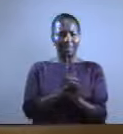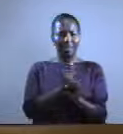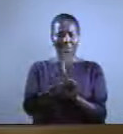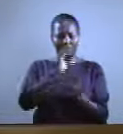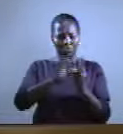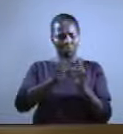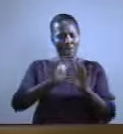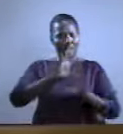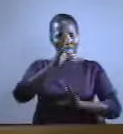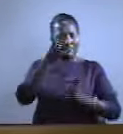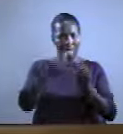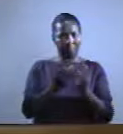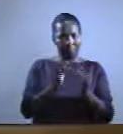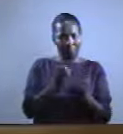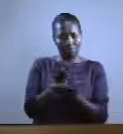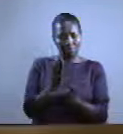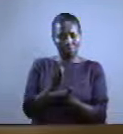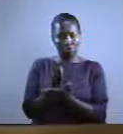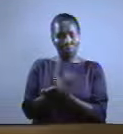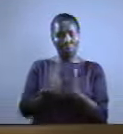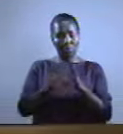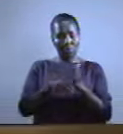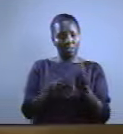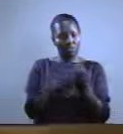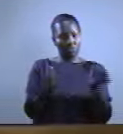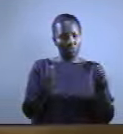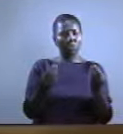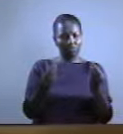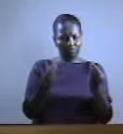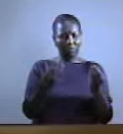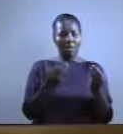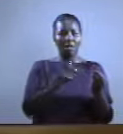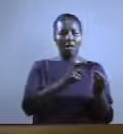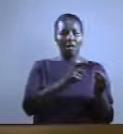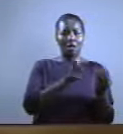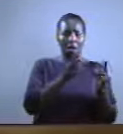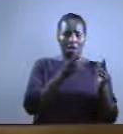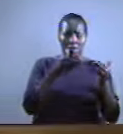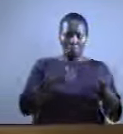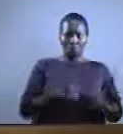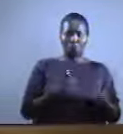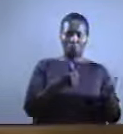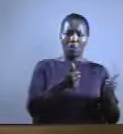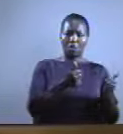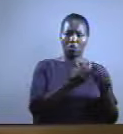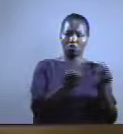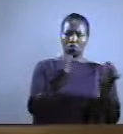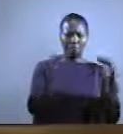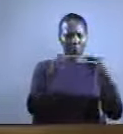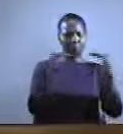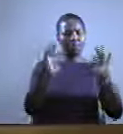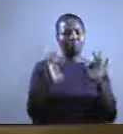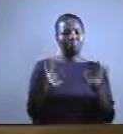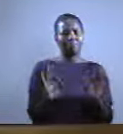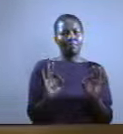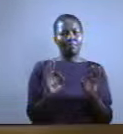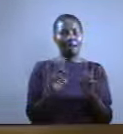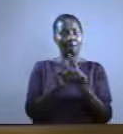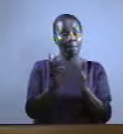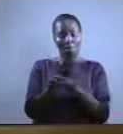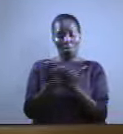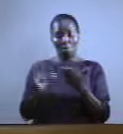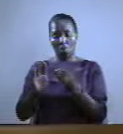everything possible to ensure that children with disabilities enjoy equal rights. The fact remains that people with disabilities are still sidelined